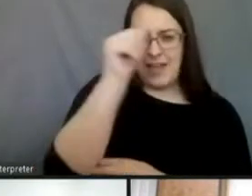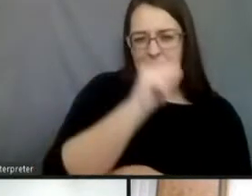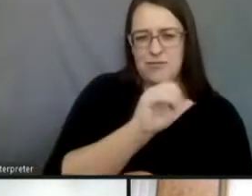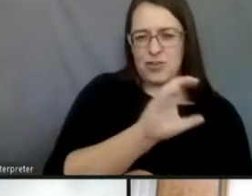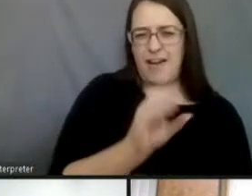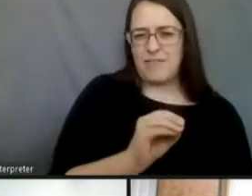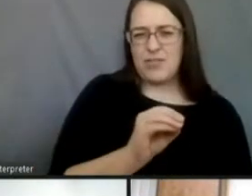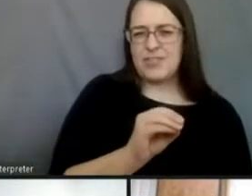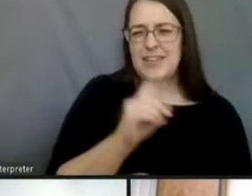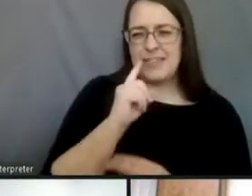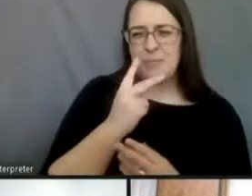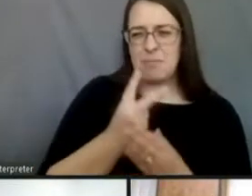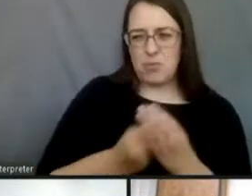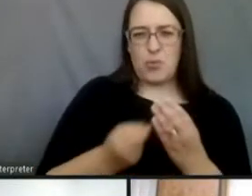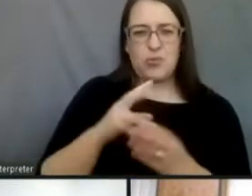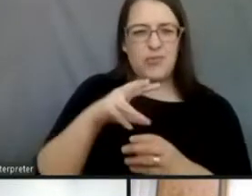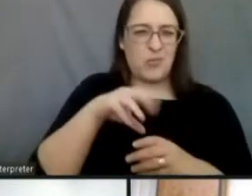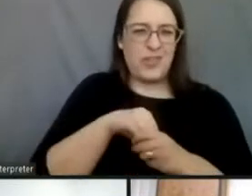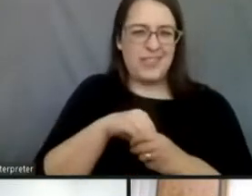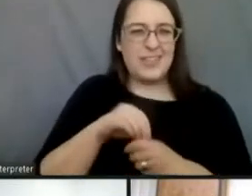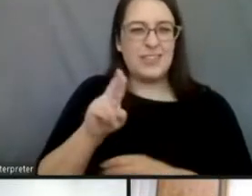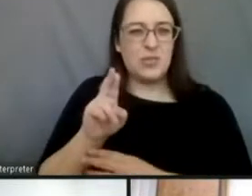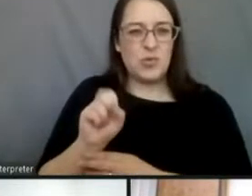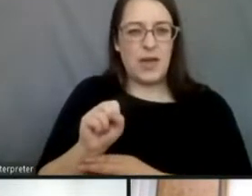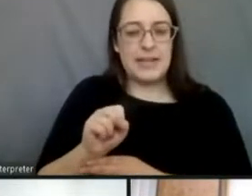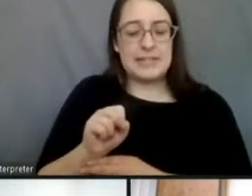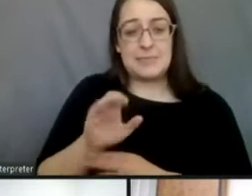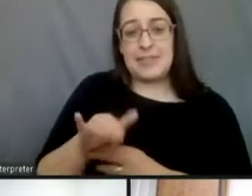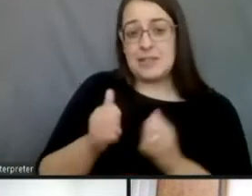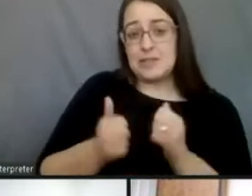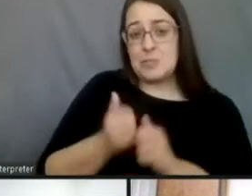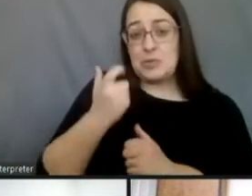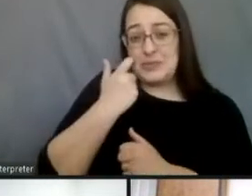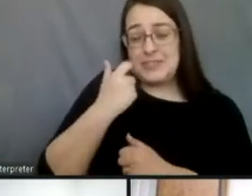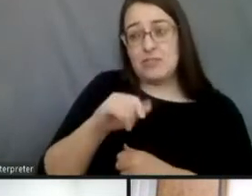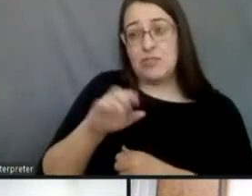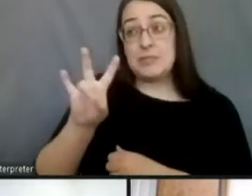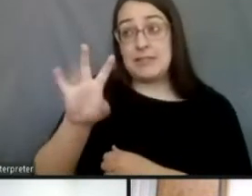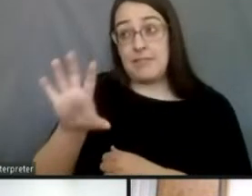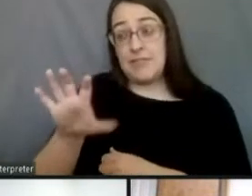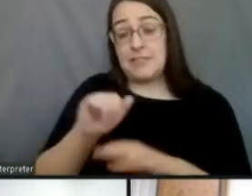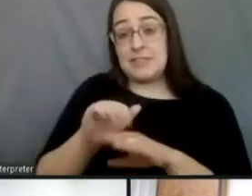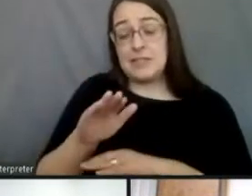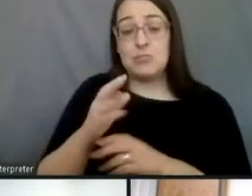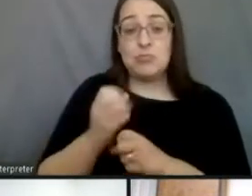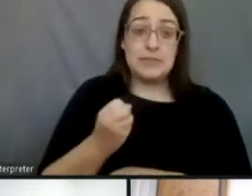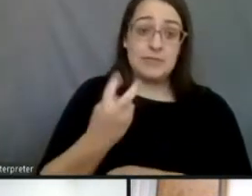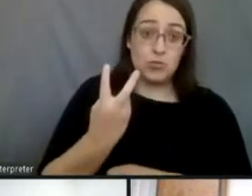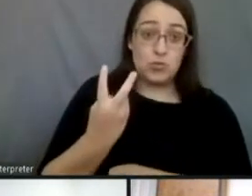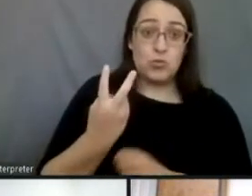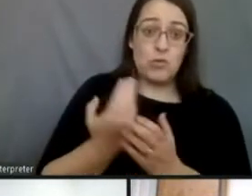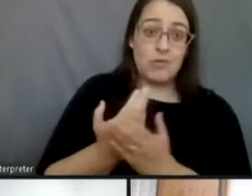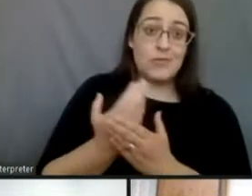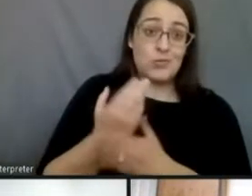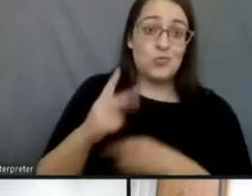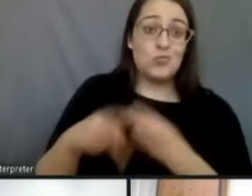both variants from the United States. So that's the last I've heard. It's just 2 out of 75.